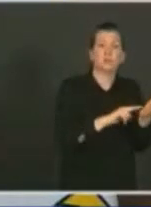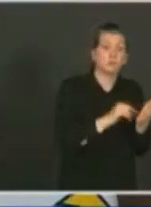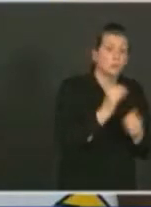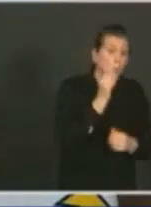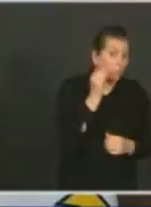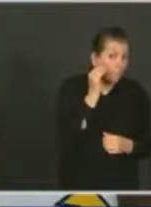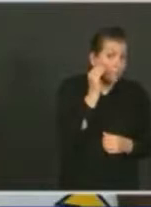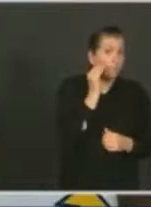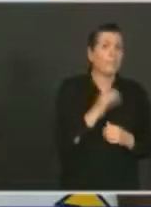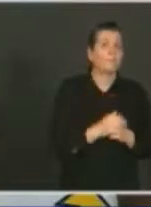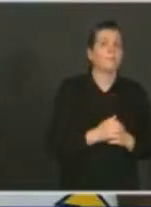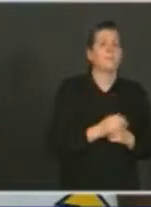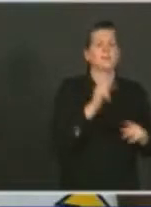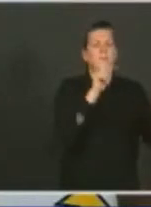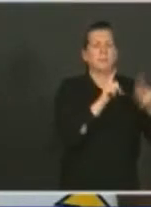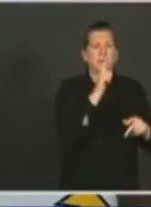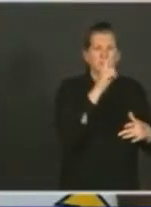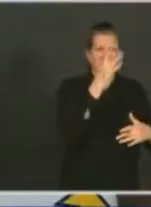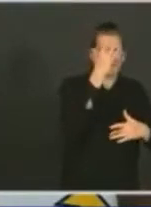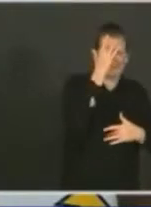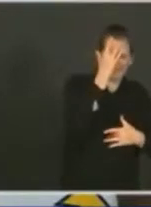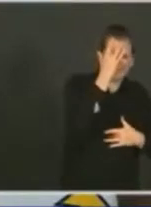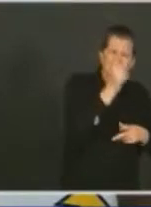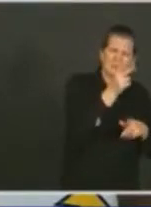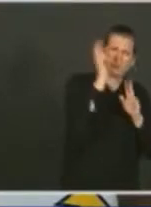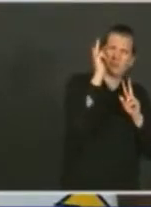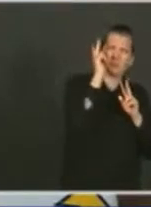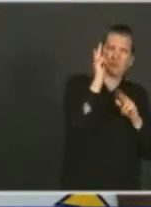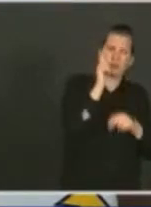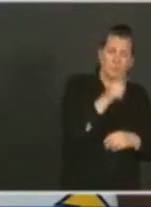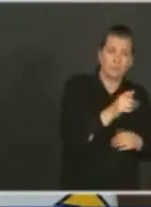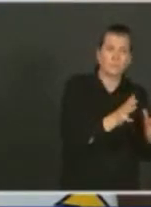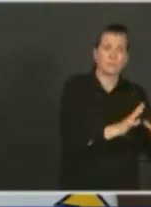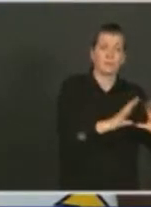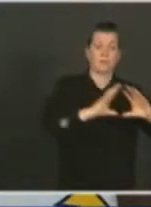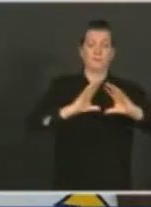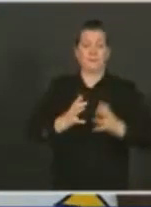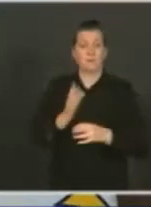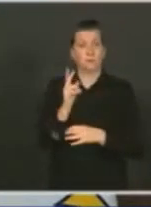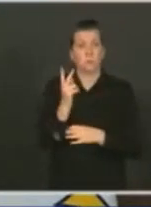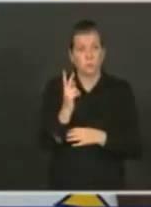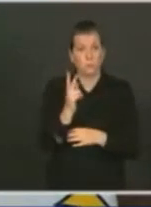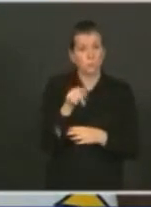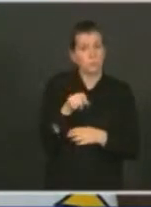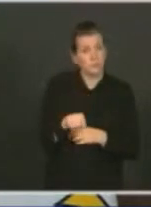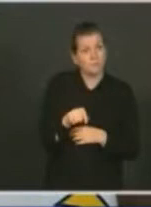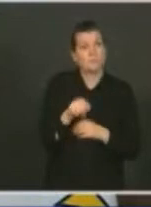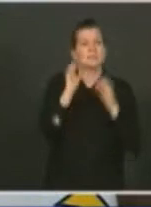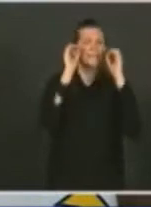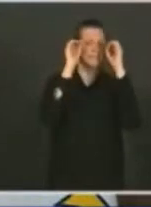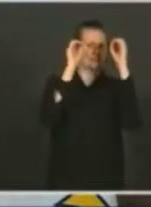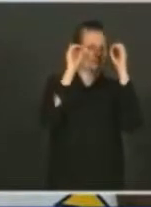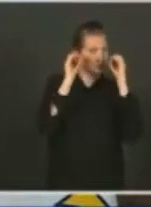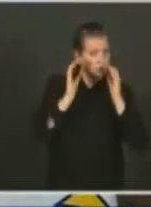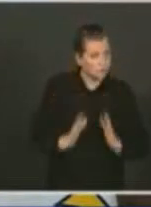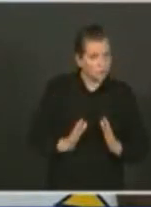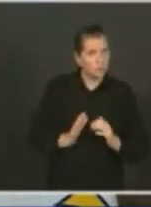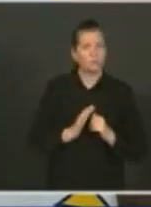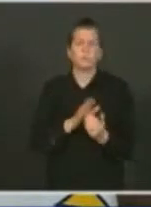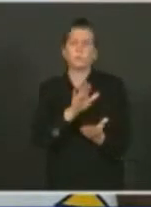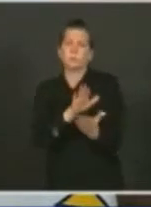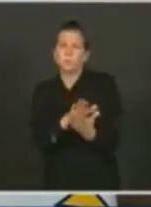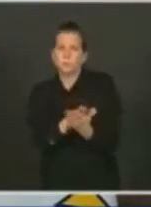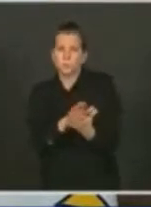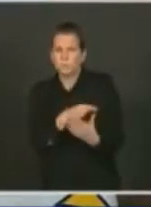severely compromised immune systems. Phase 2 is likely to include teachers and school